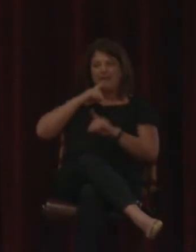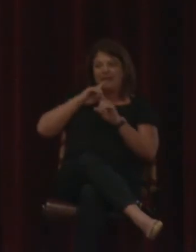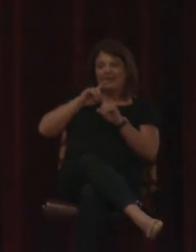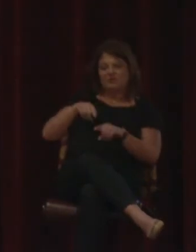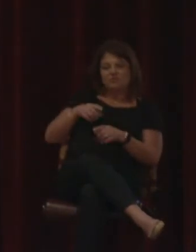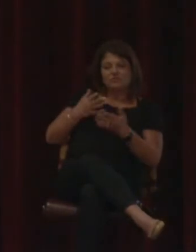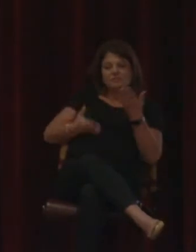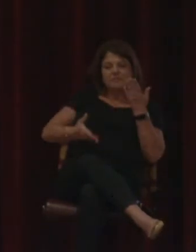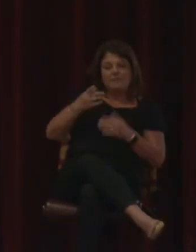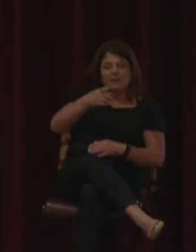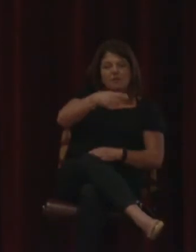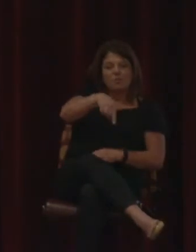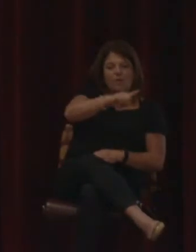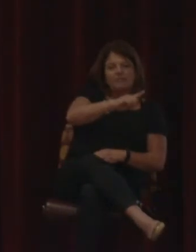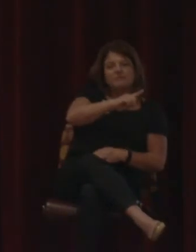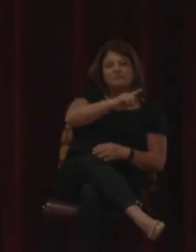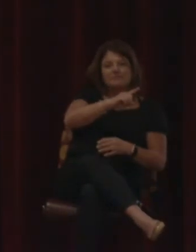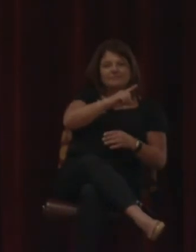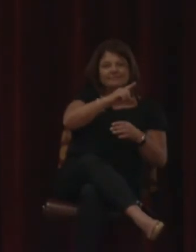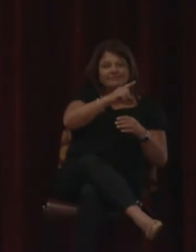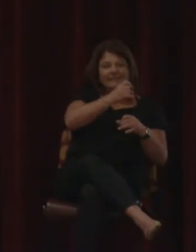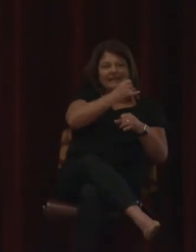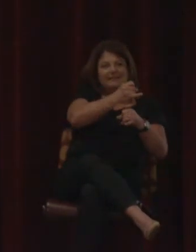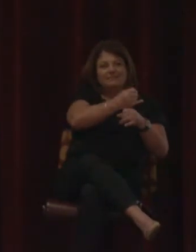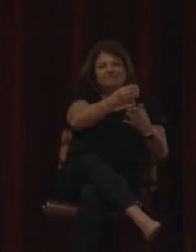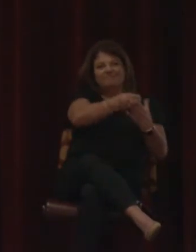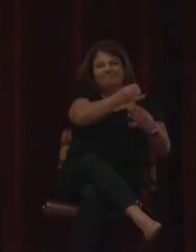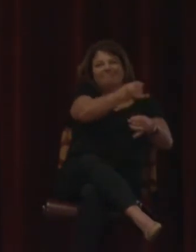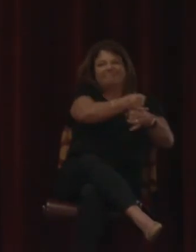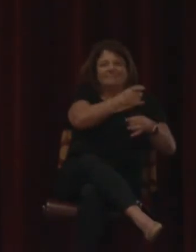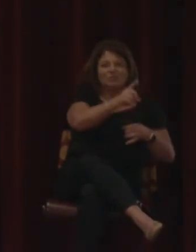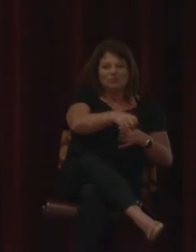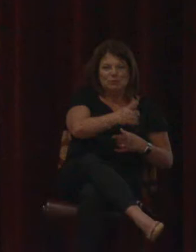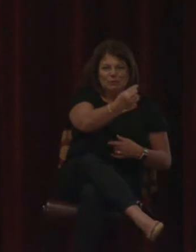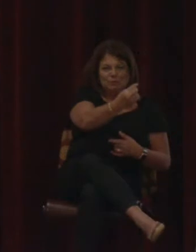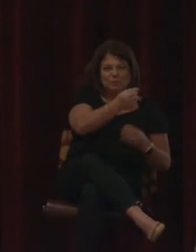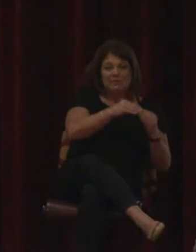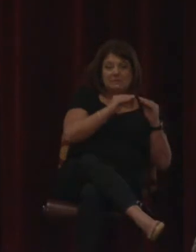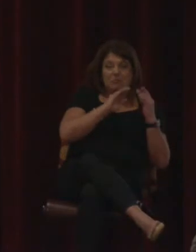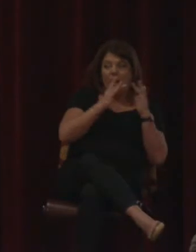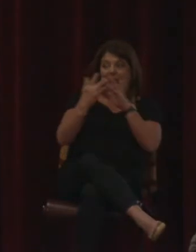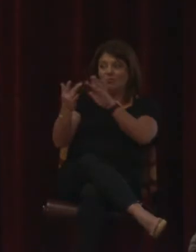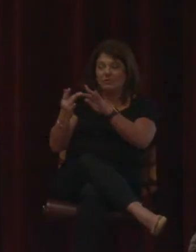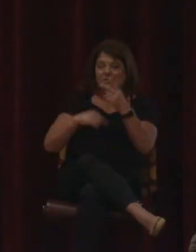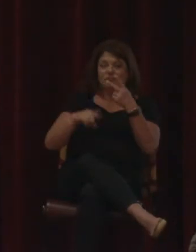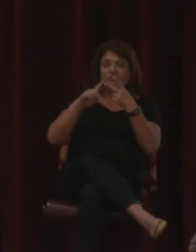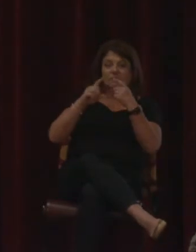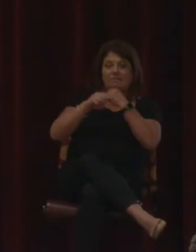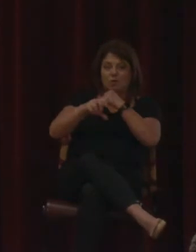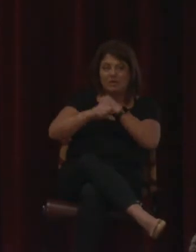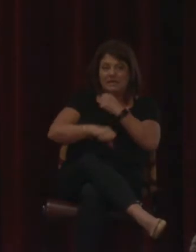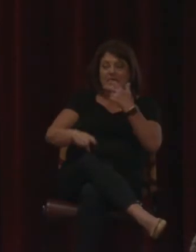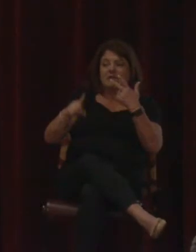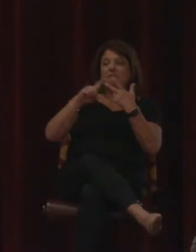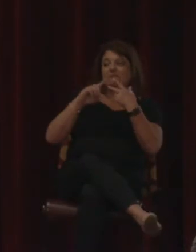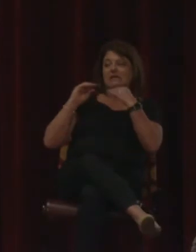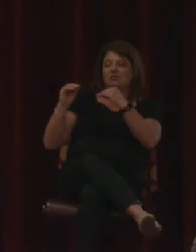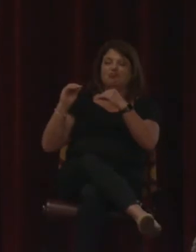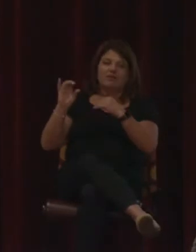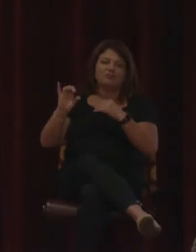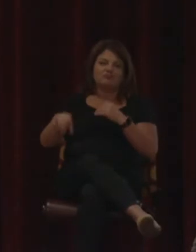the institutions should do, and I think it's more education, more outreach, and more marketing and getting